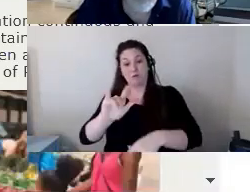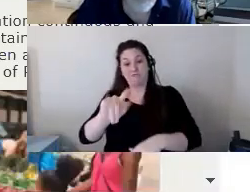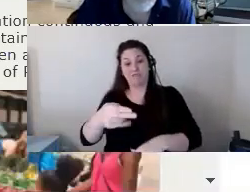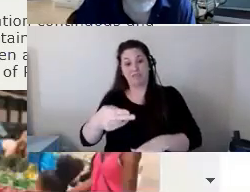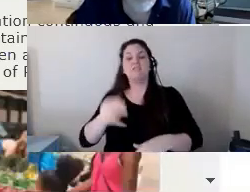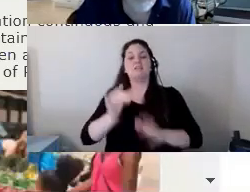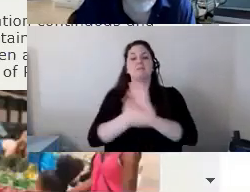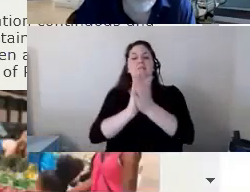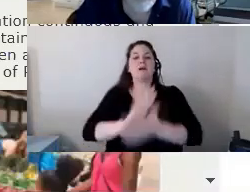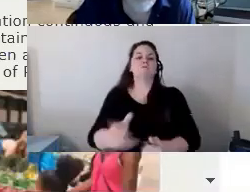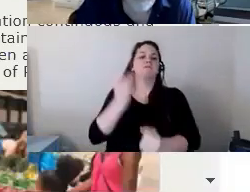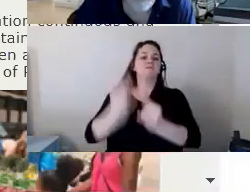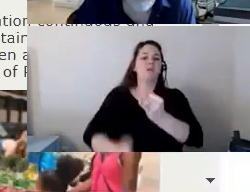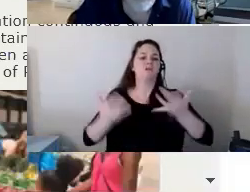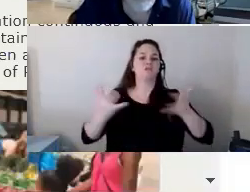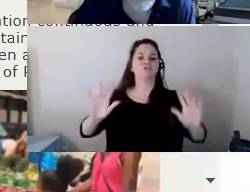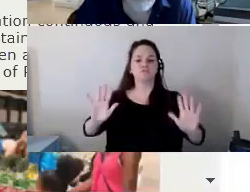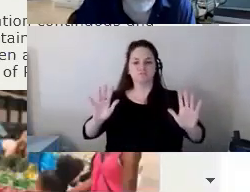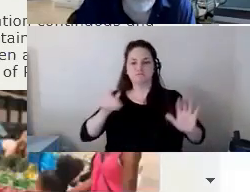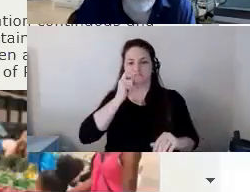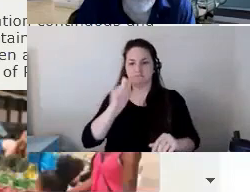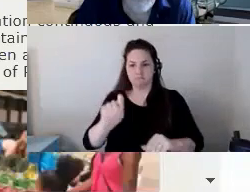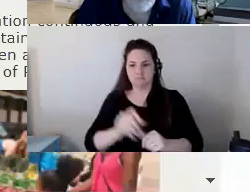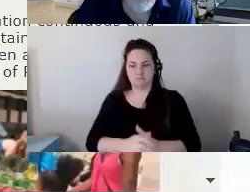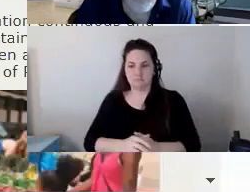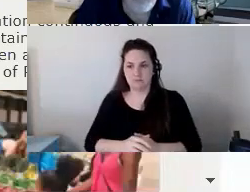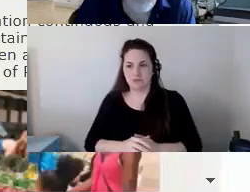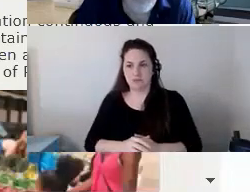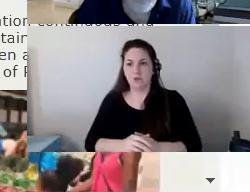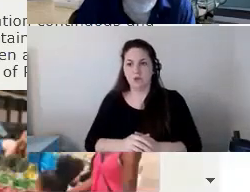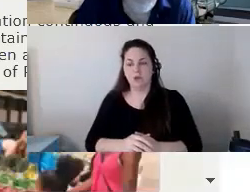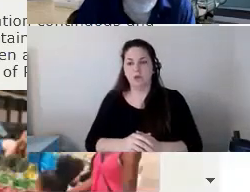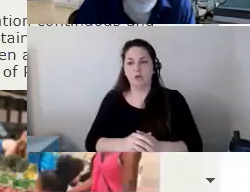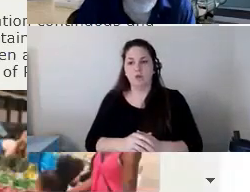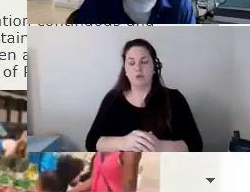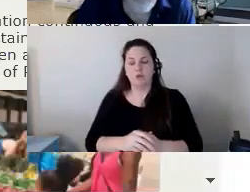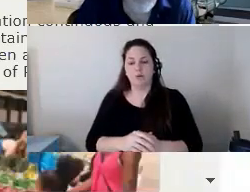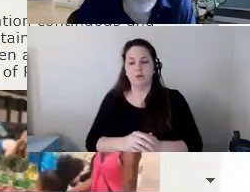paper. With the creation of these